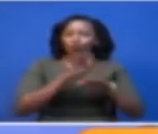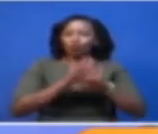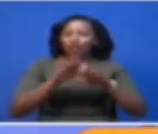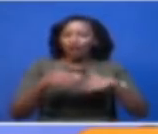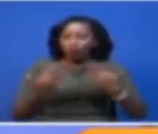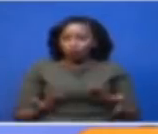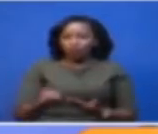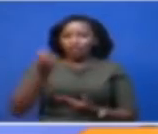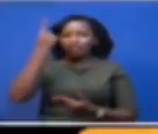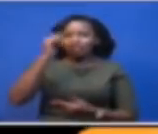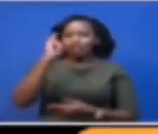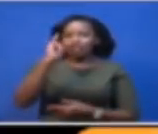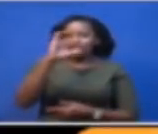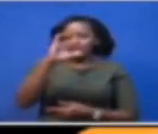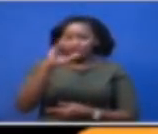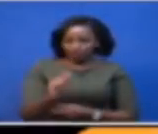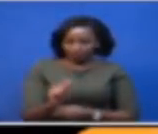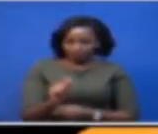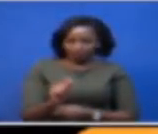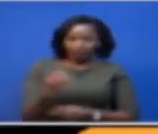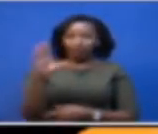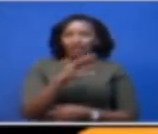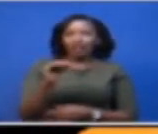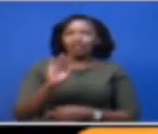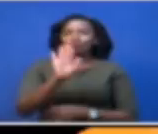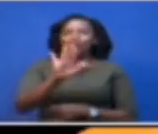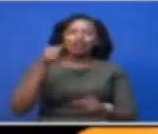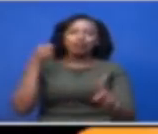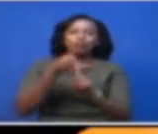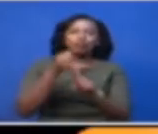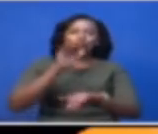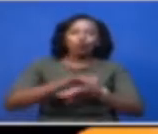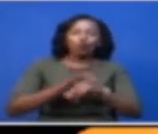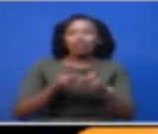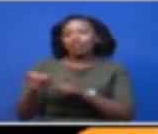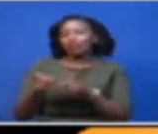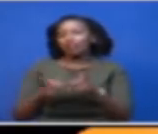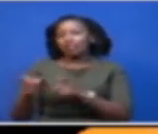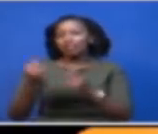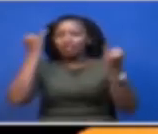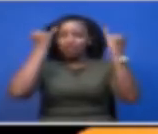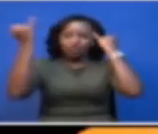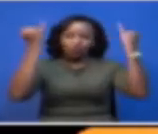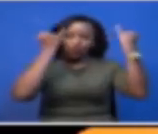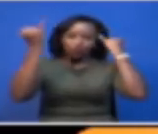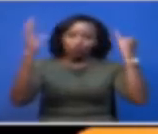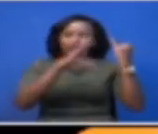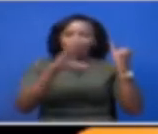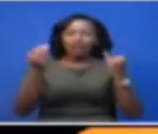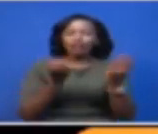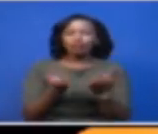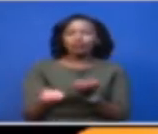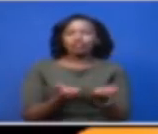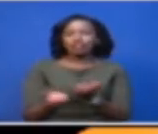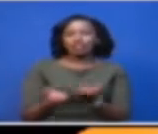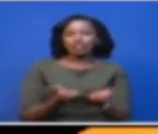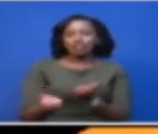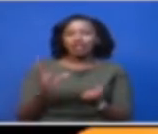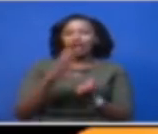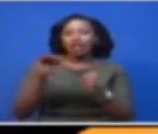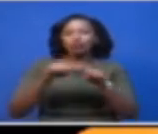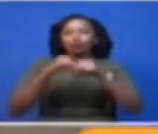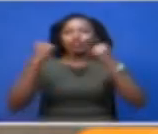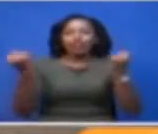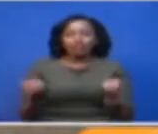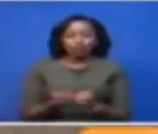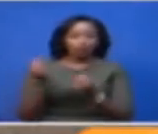ICT adoption and its impact on governance, innovation, entrepreneurship, and societal